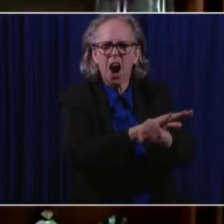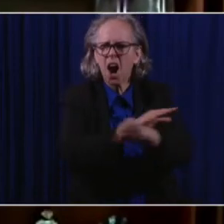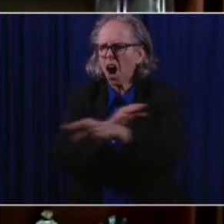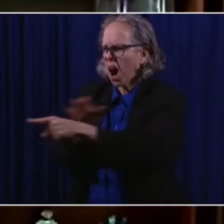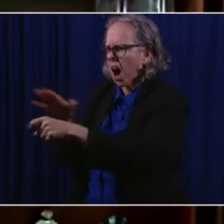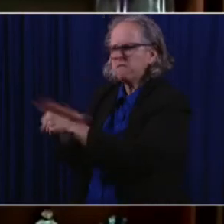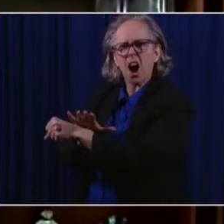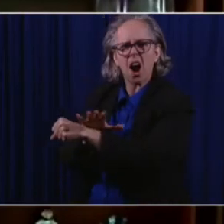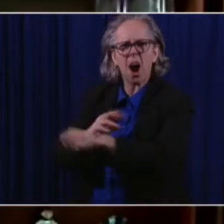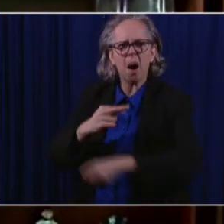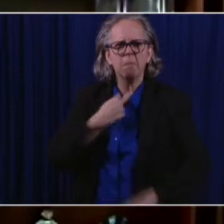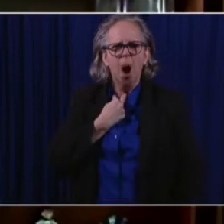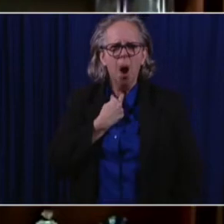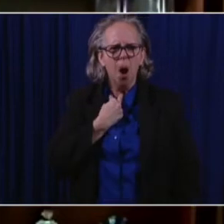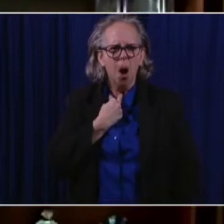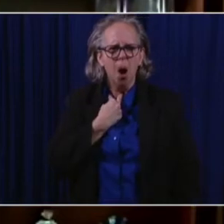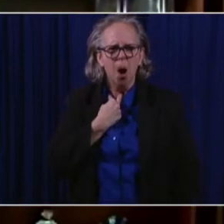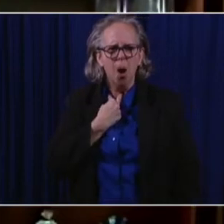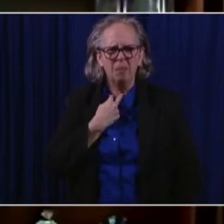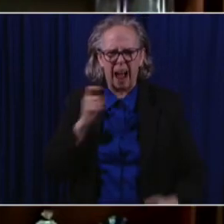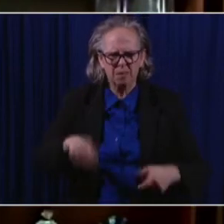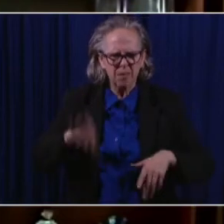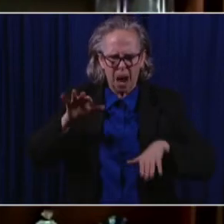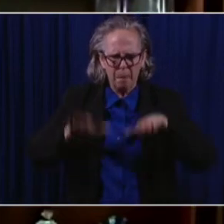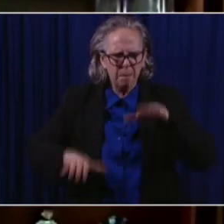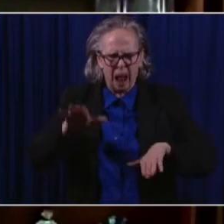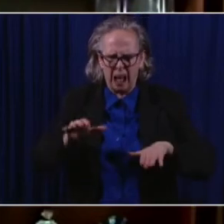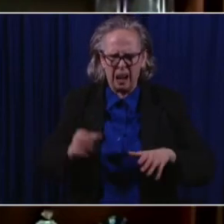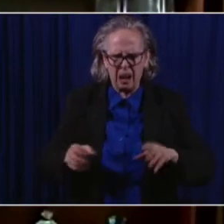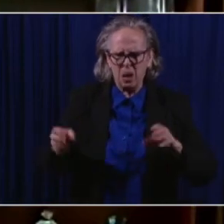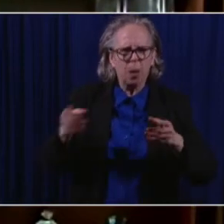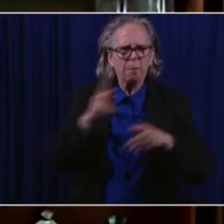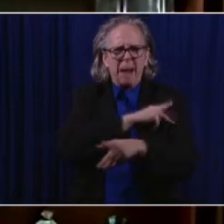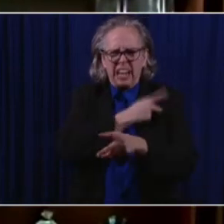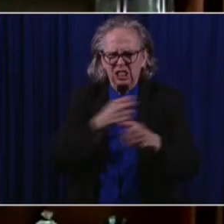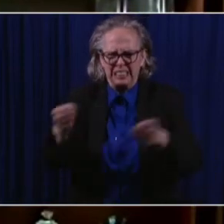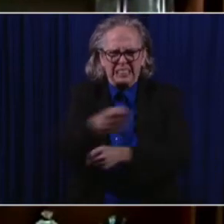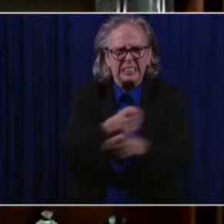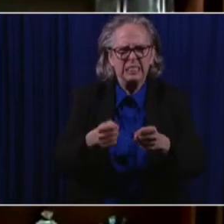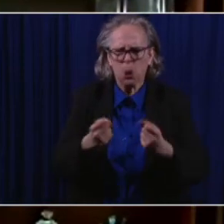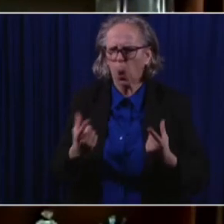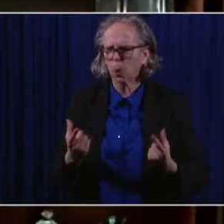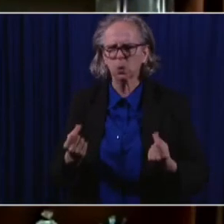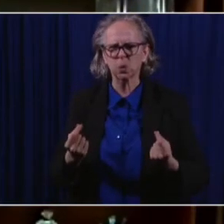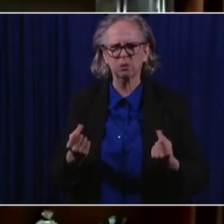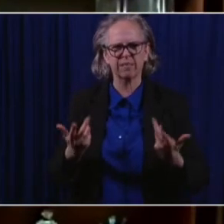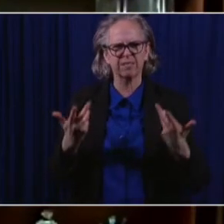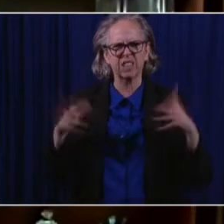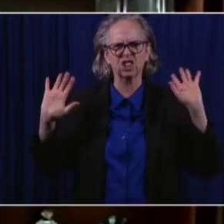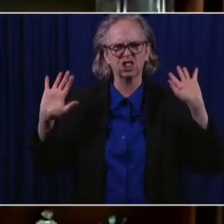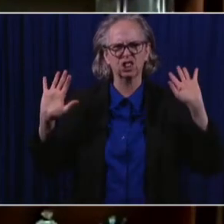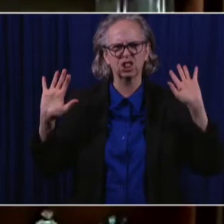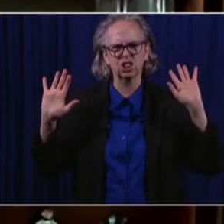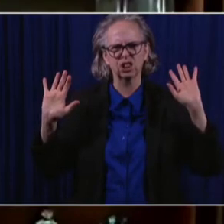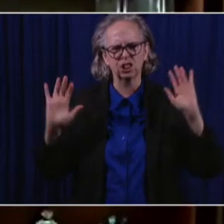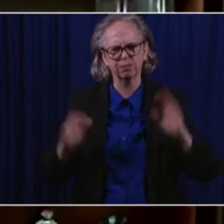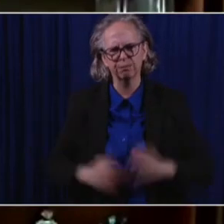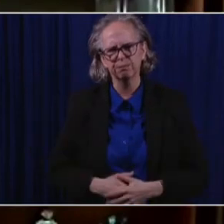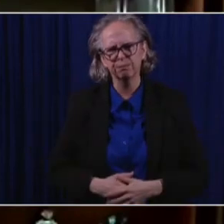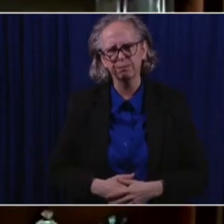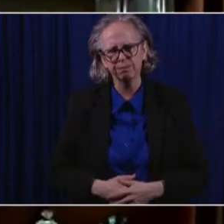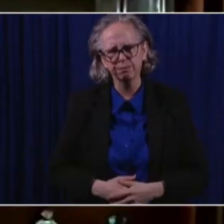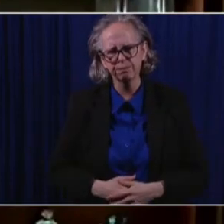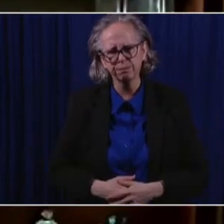health systems within the region. But I can tell you we're quickly approaching that point where the influx of COVID patients will, in